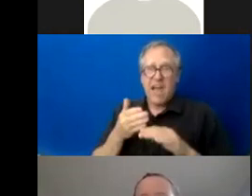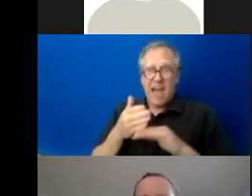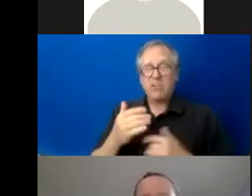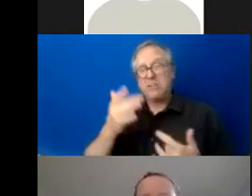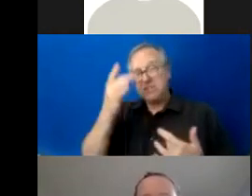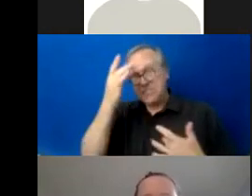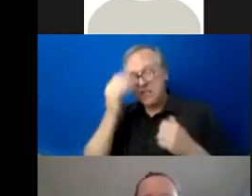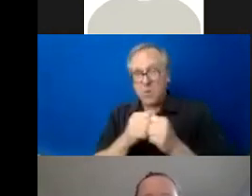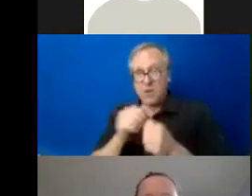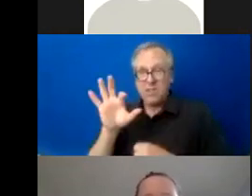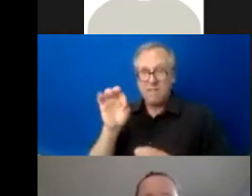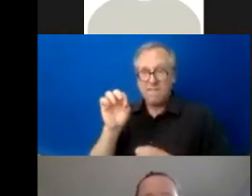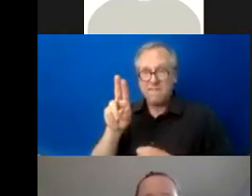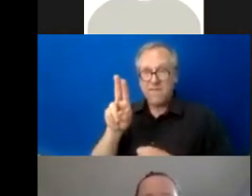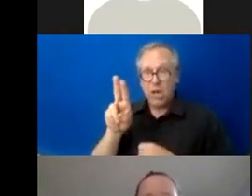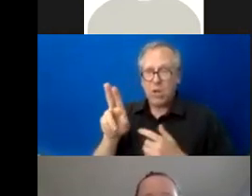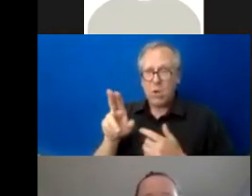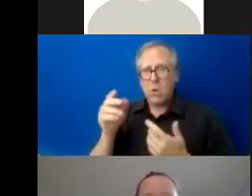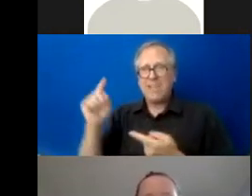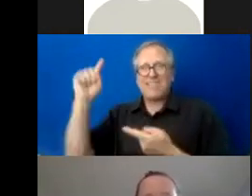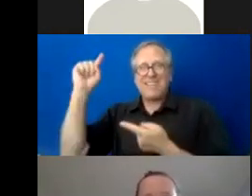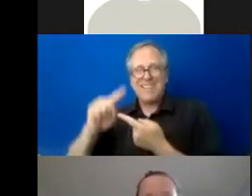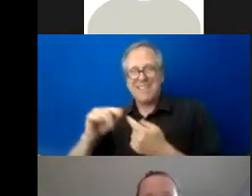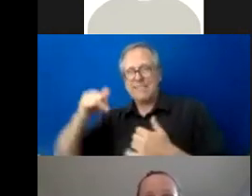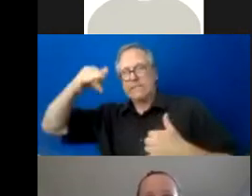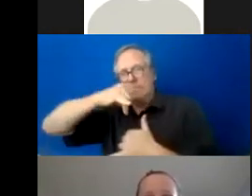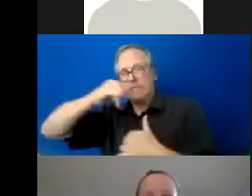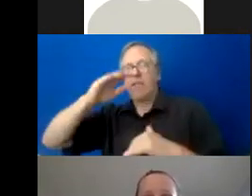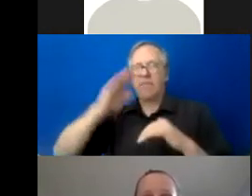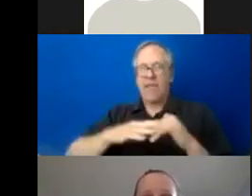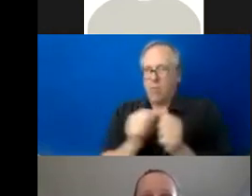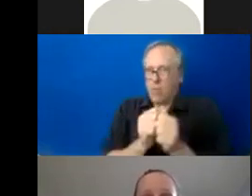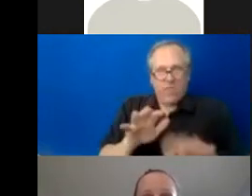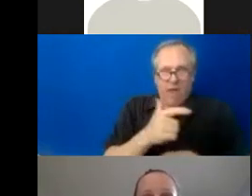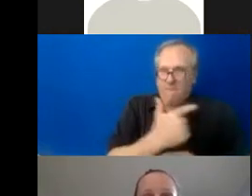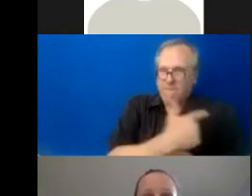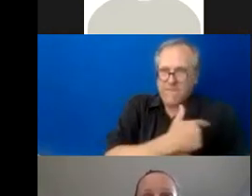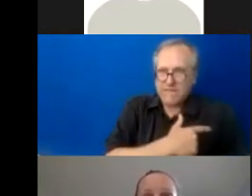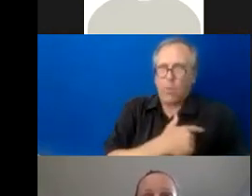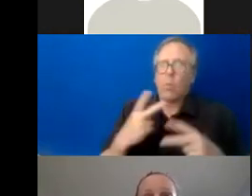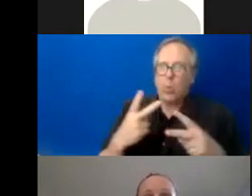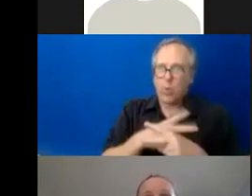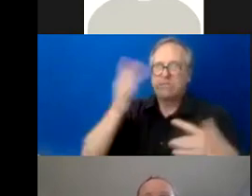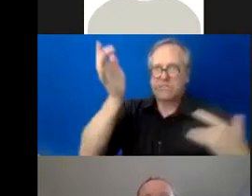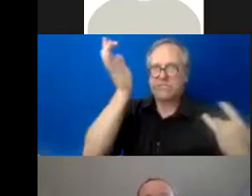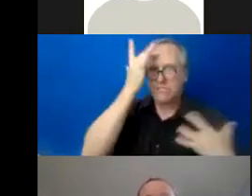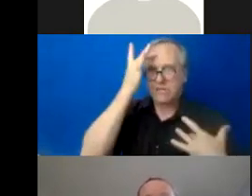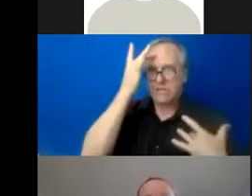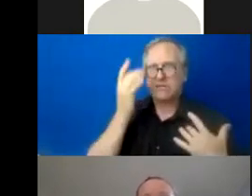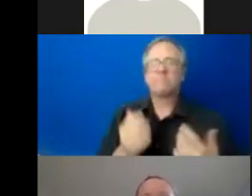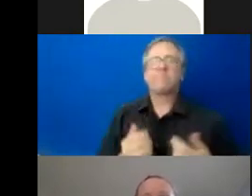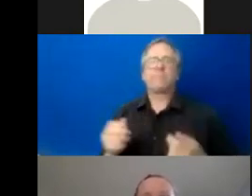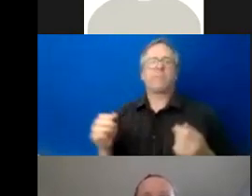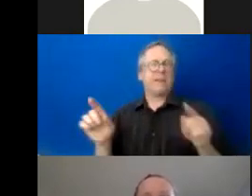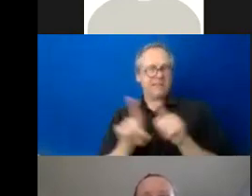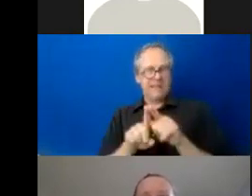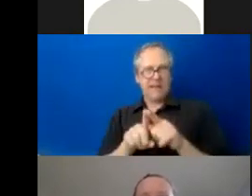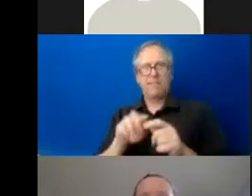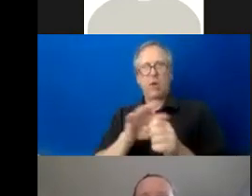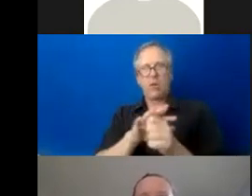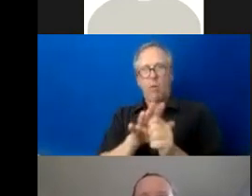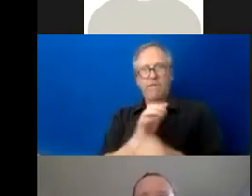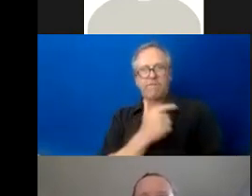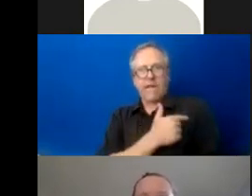much lesser illness than you would have had with not having had the vaccine. So there are 3